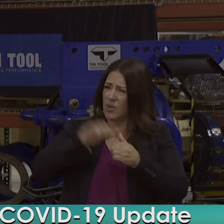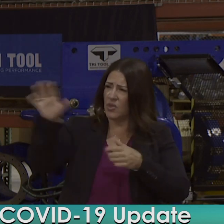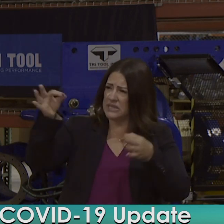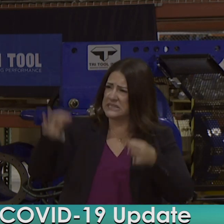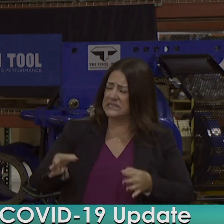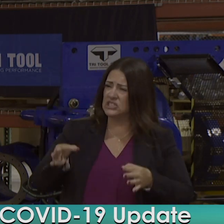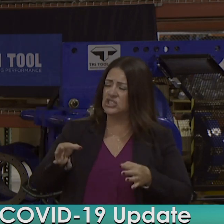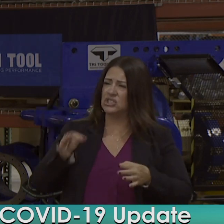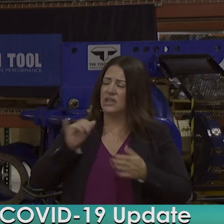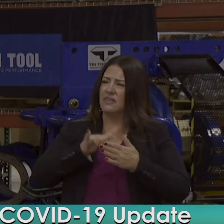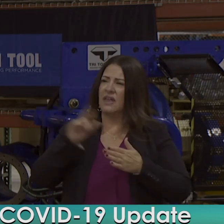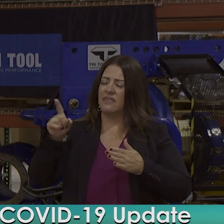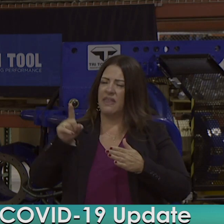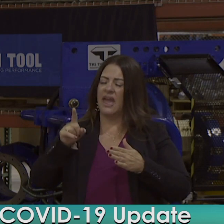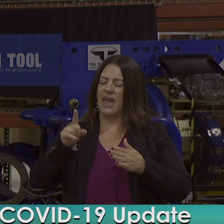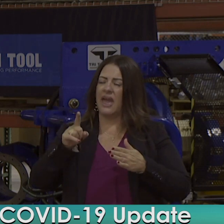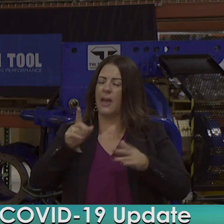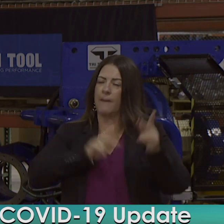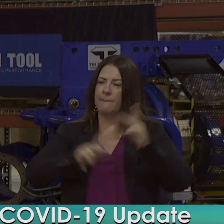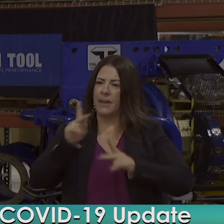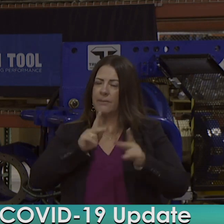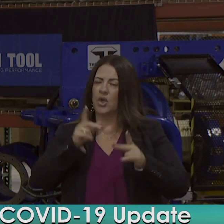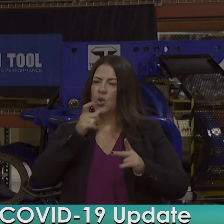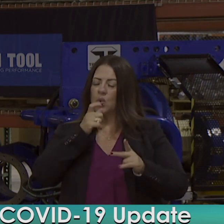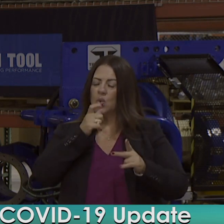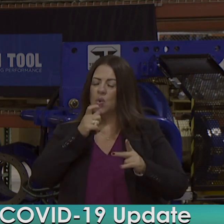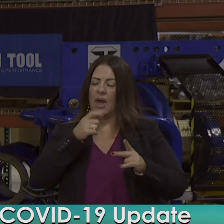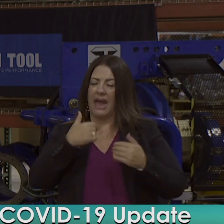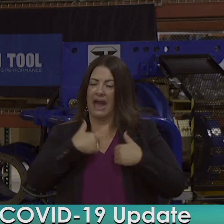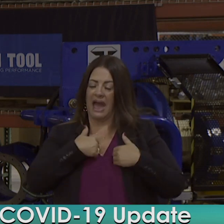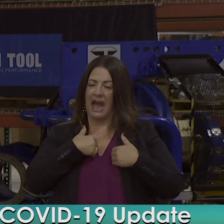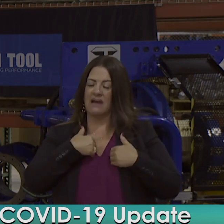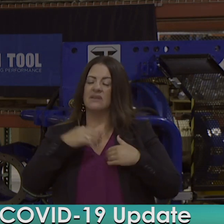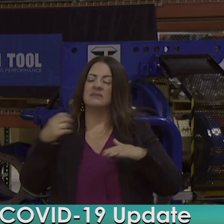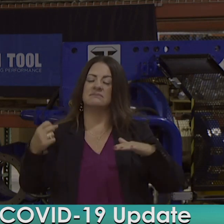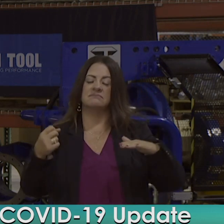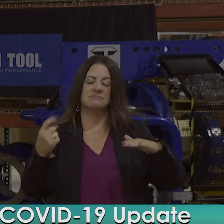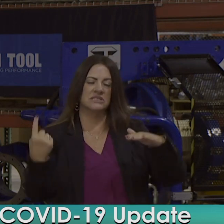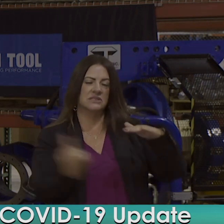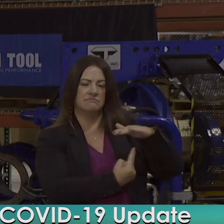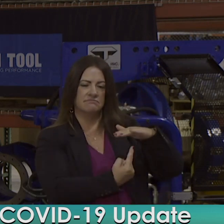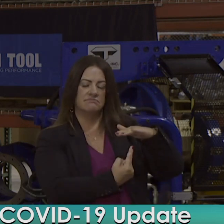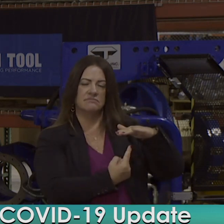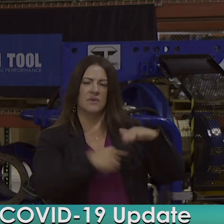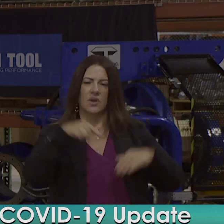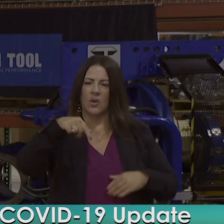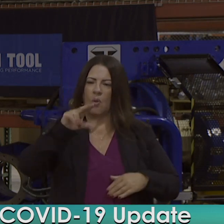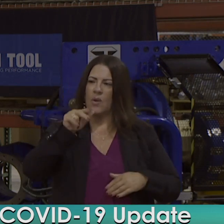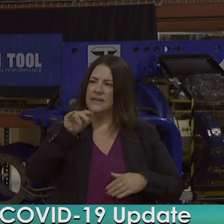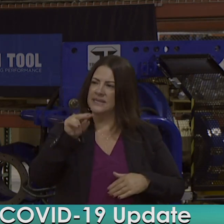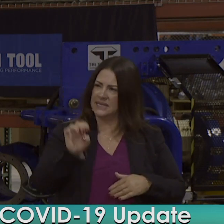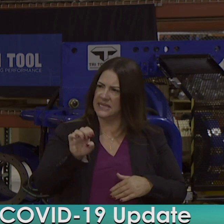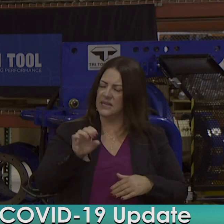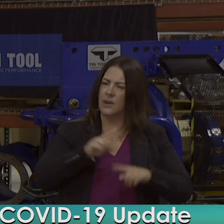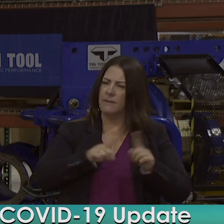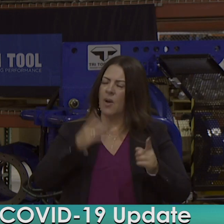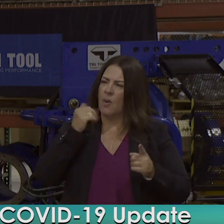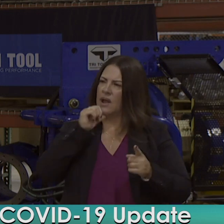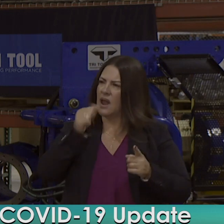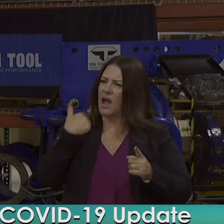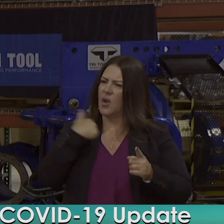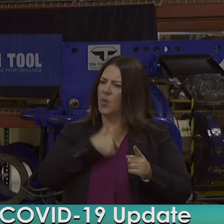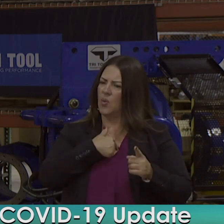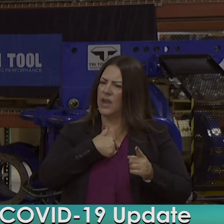decision to quarantine people from states such as ours? And since we are, by their definition, a high-risk state, why shouldn't we be